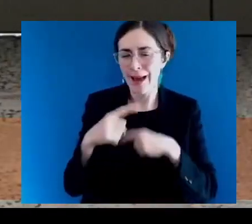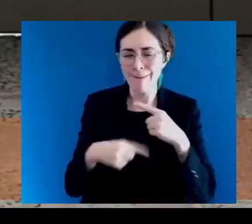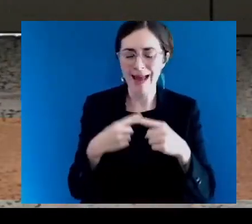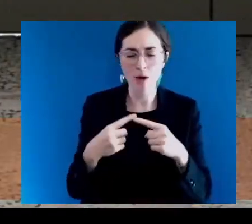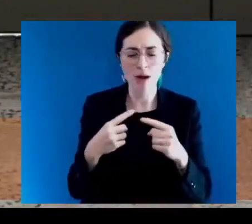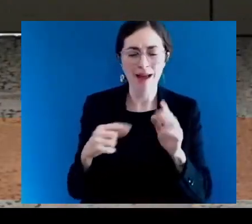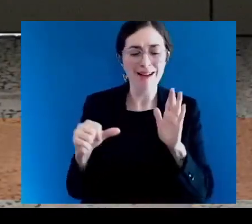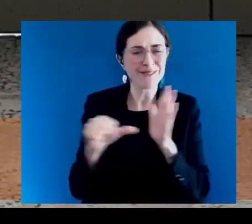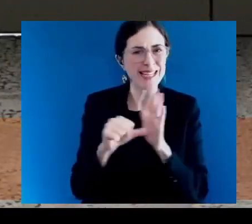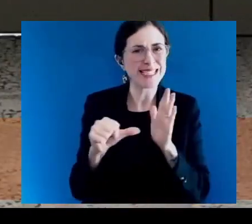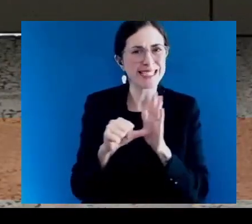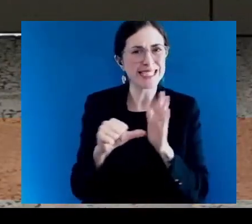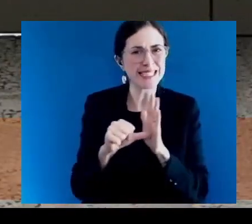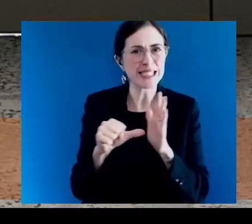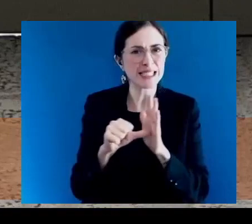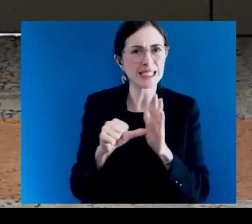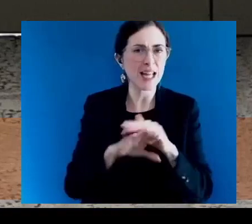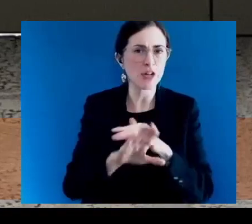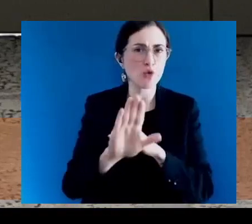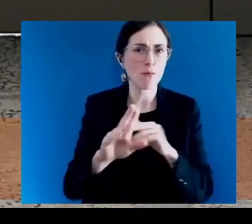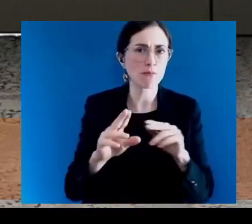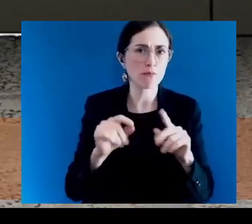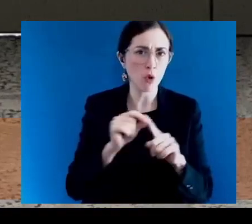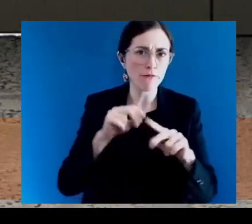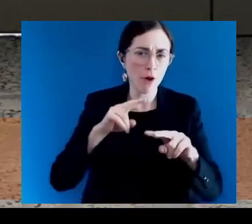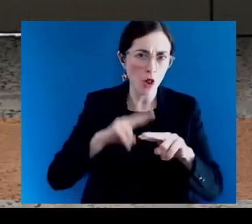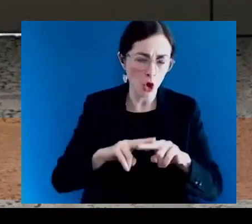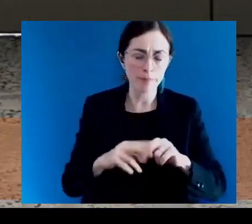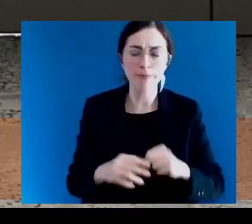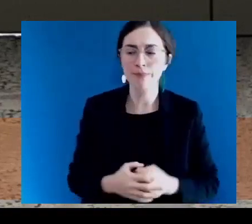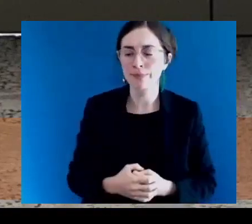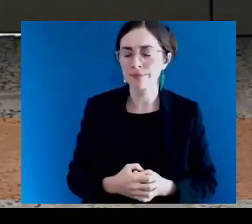in your portfolio, just to touch on these,